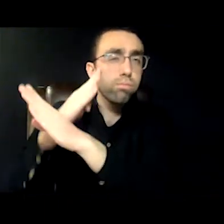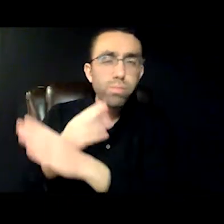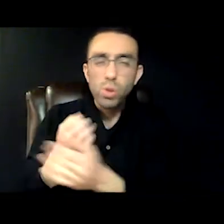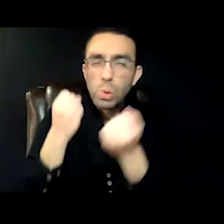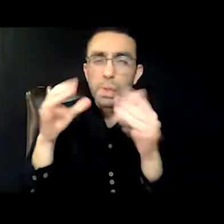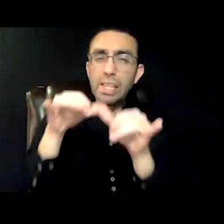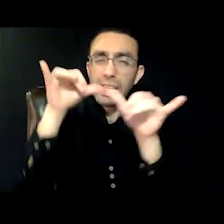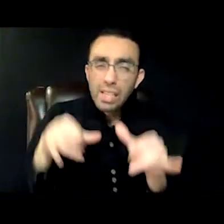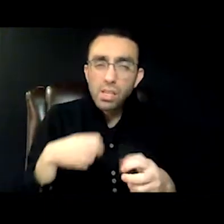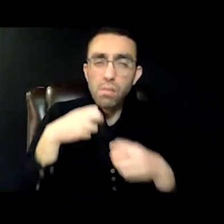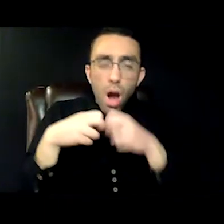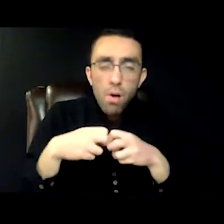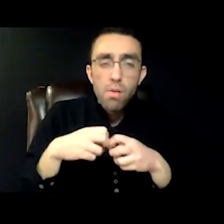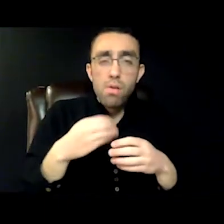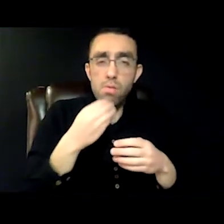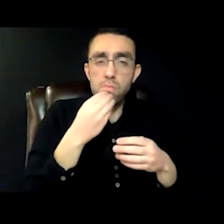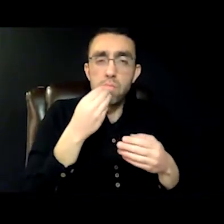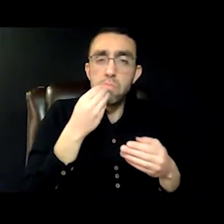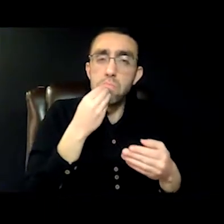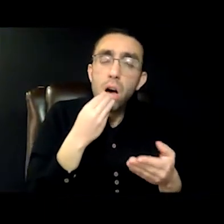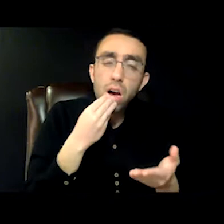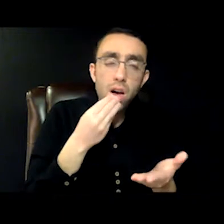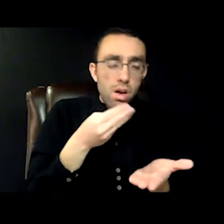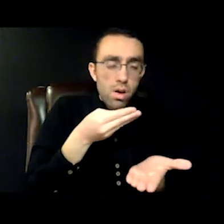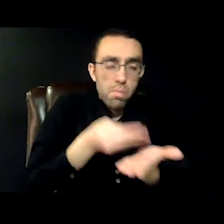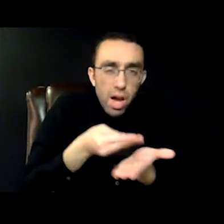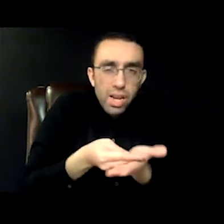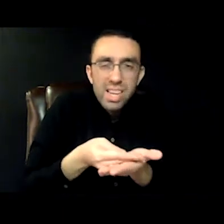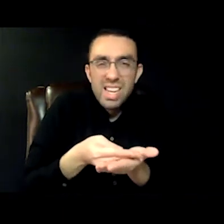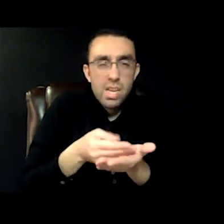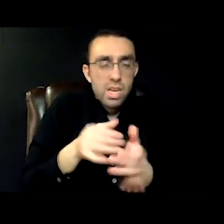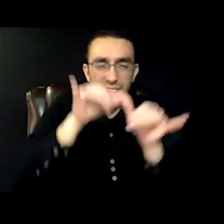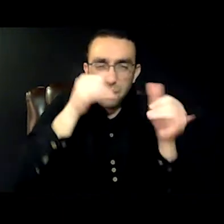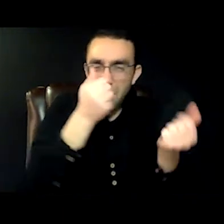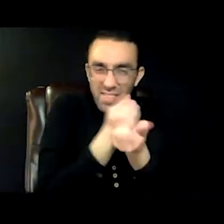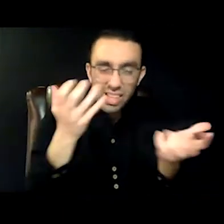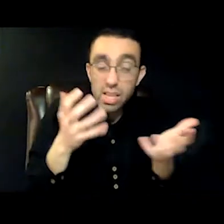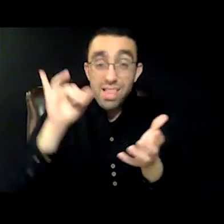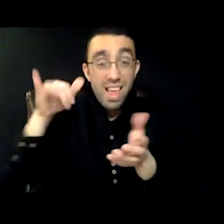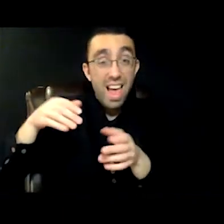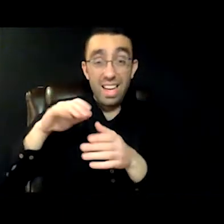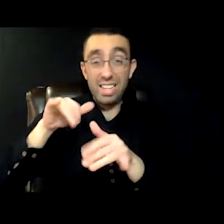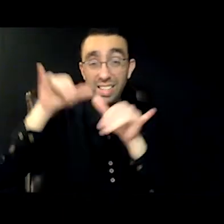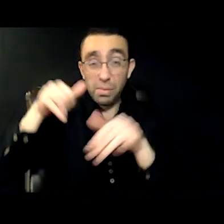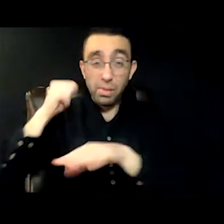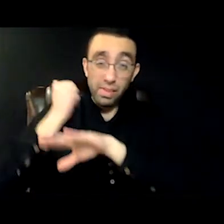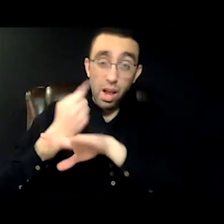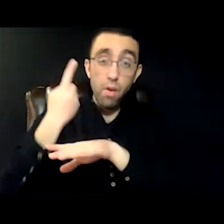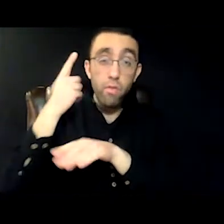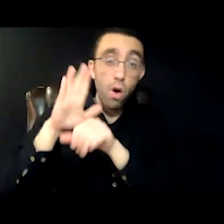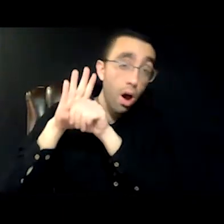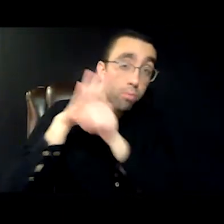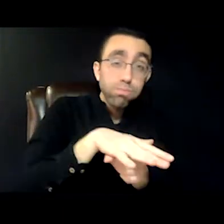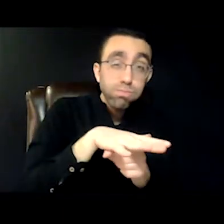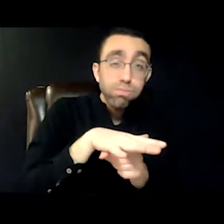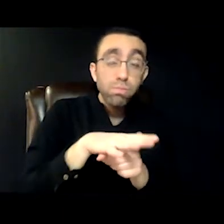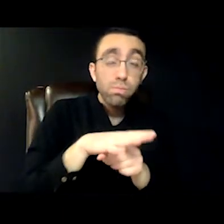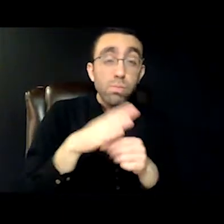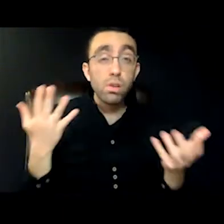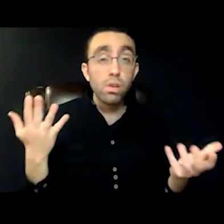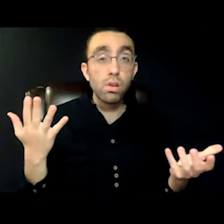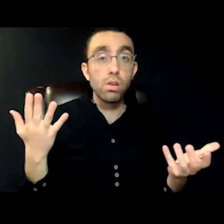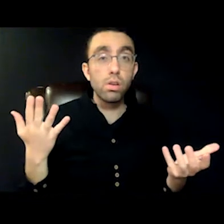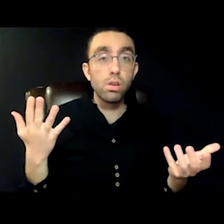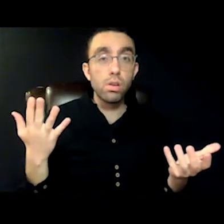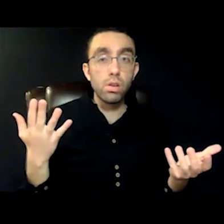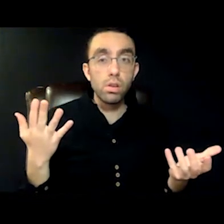global markets, financial currency systems that are designed to oppress. And so if they do this with everything against them, imagine what